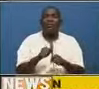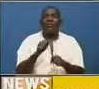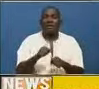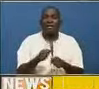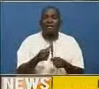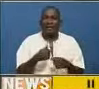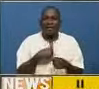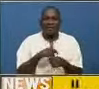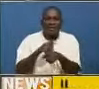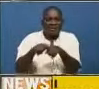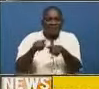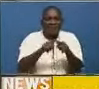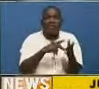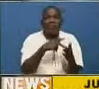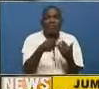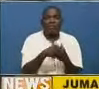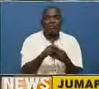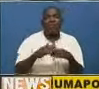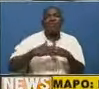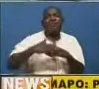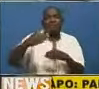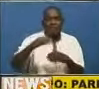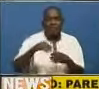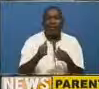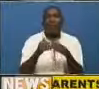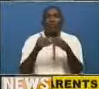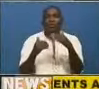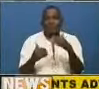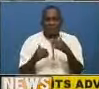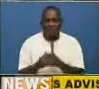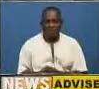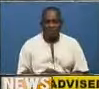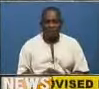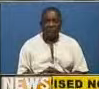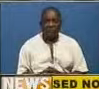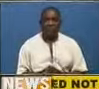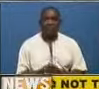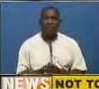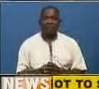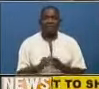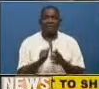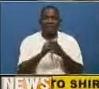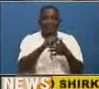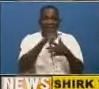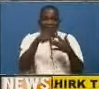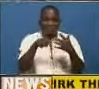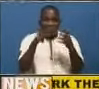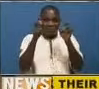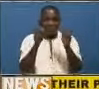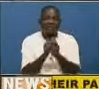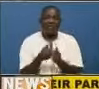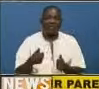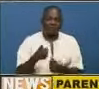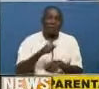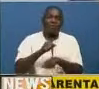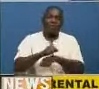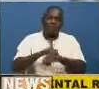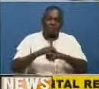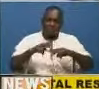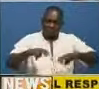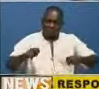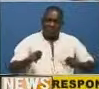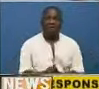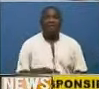disciplines and go above or beyond geographical boundaries. So these are issues that we are considering.